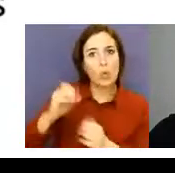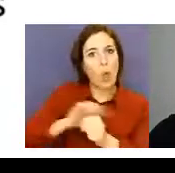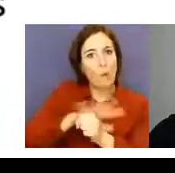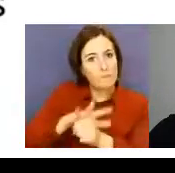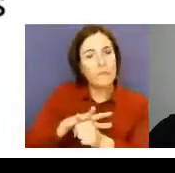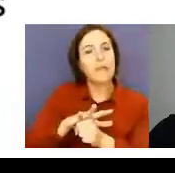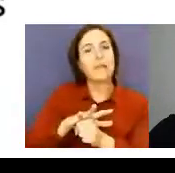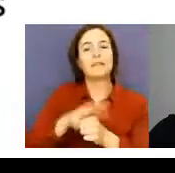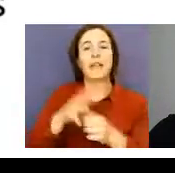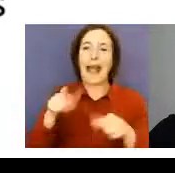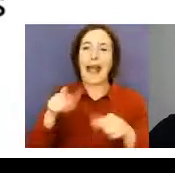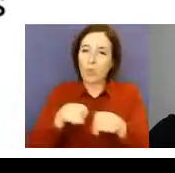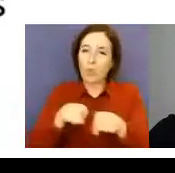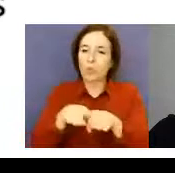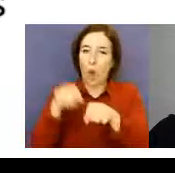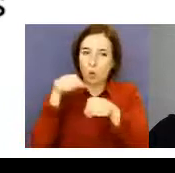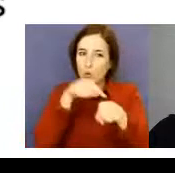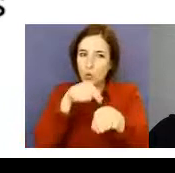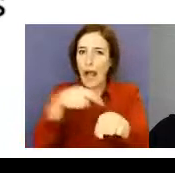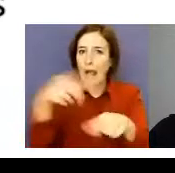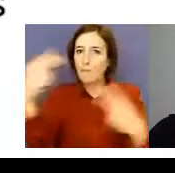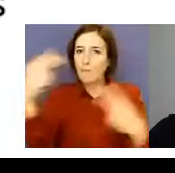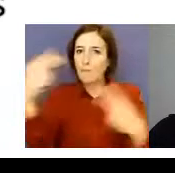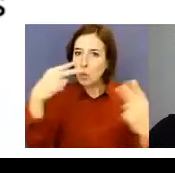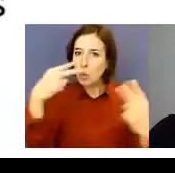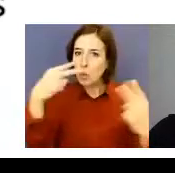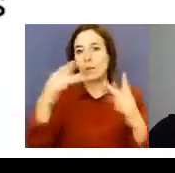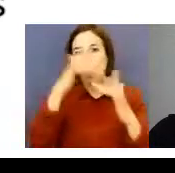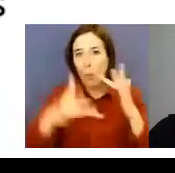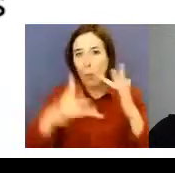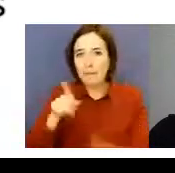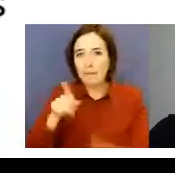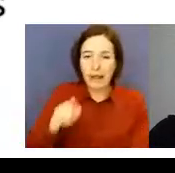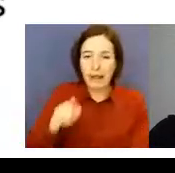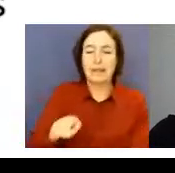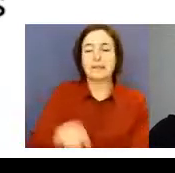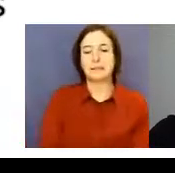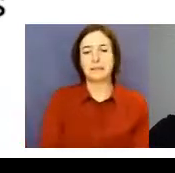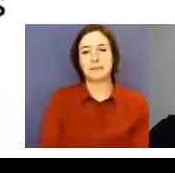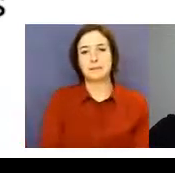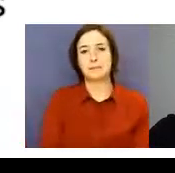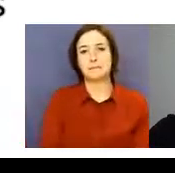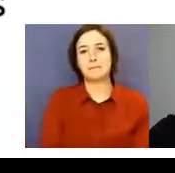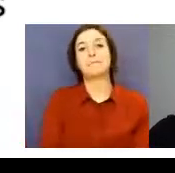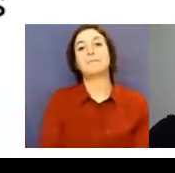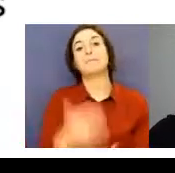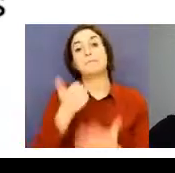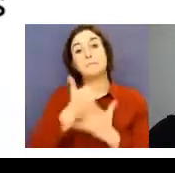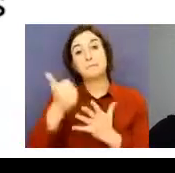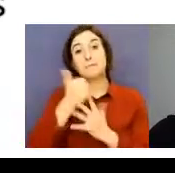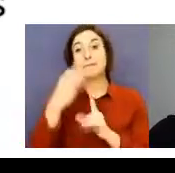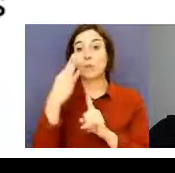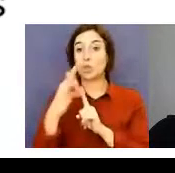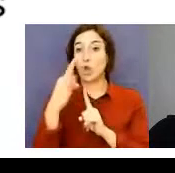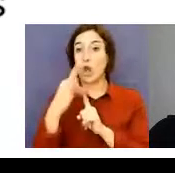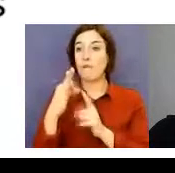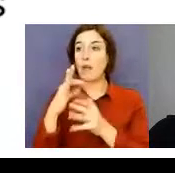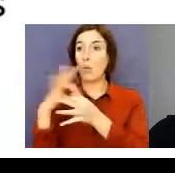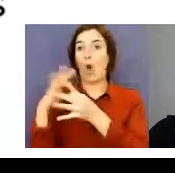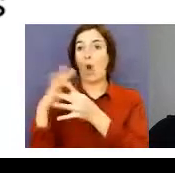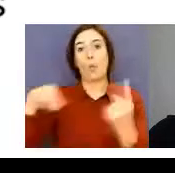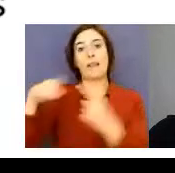and the website and social media analytics. We also conduct regular surveys with charity partners, and we collect data from